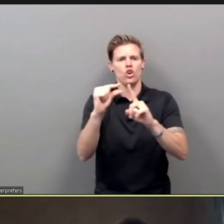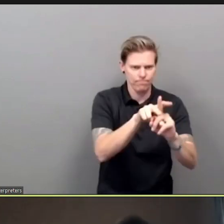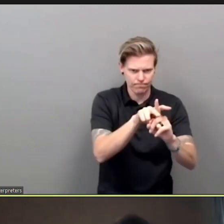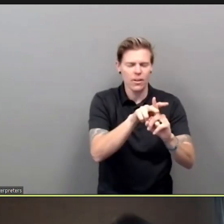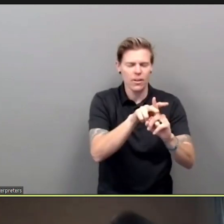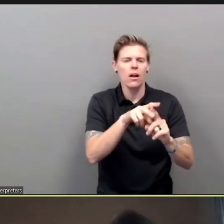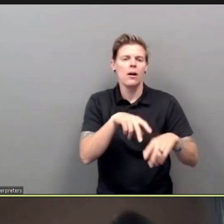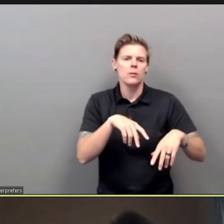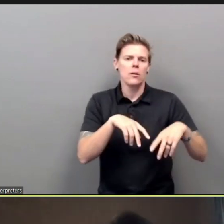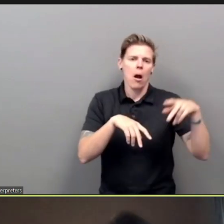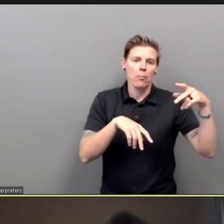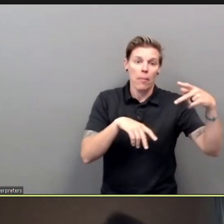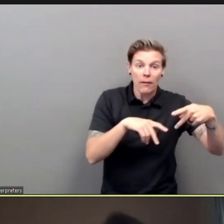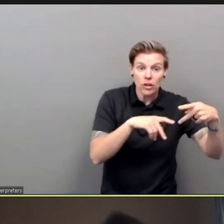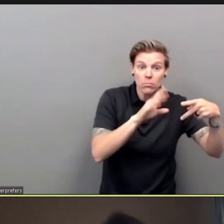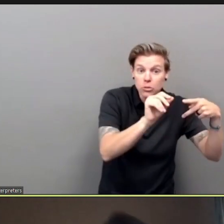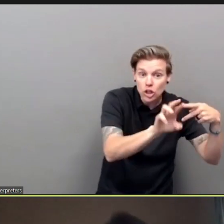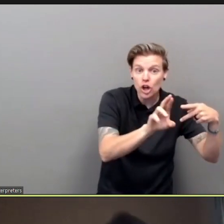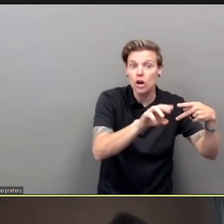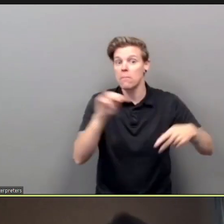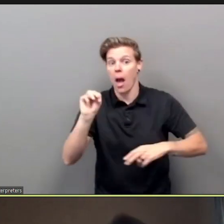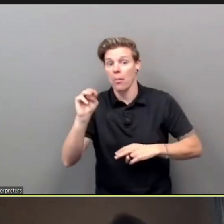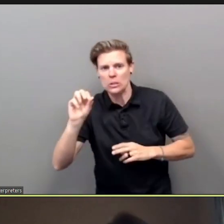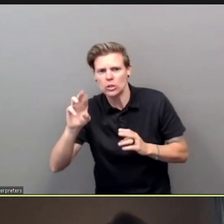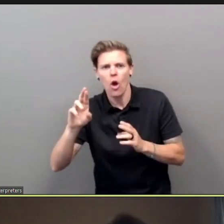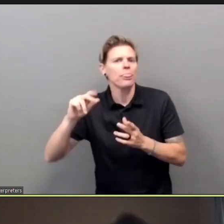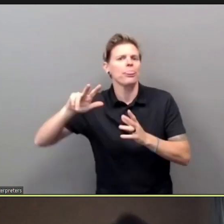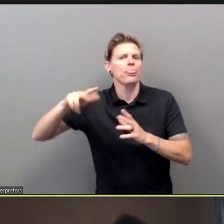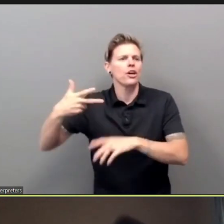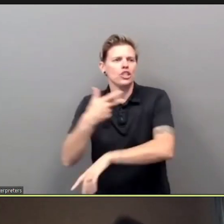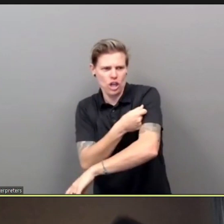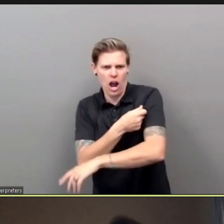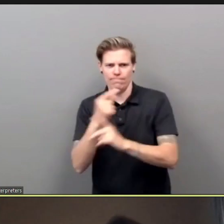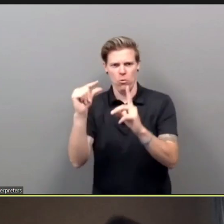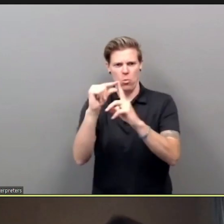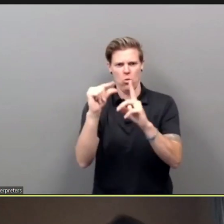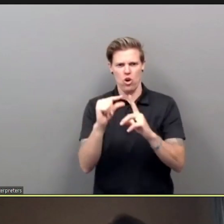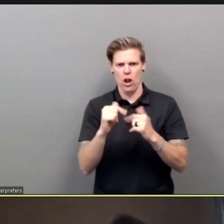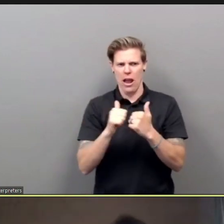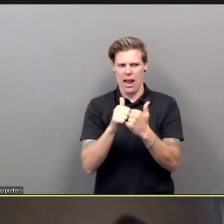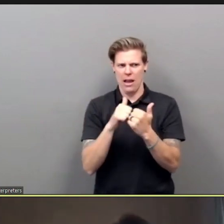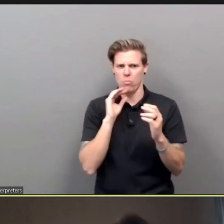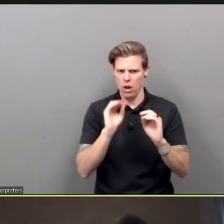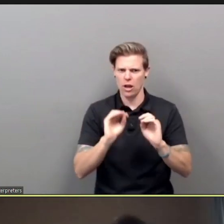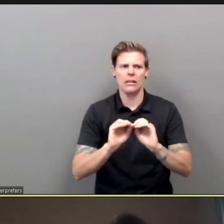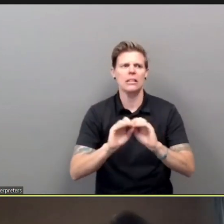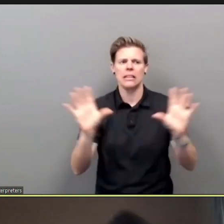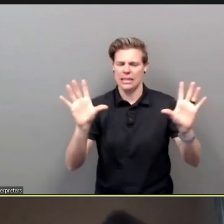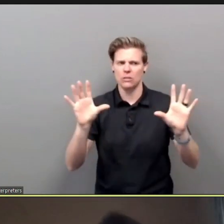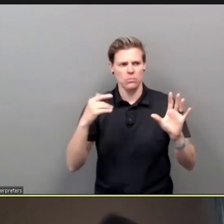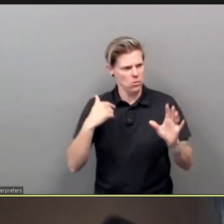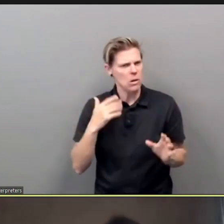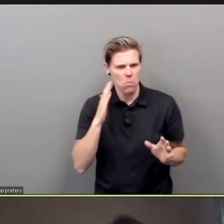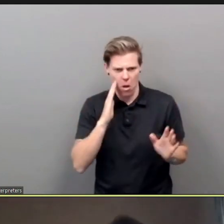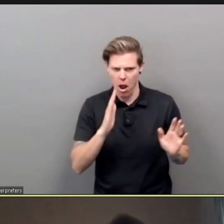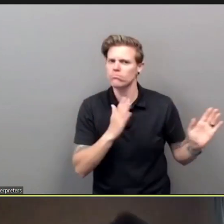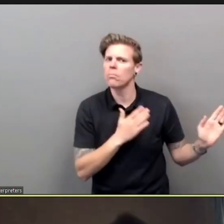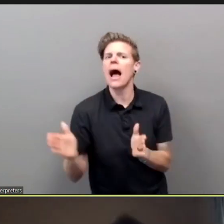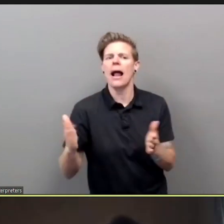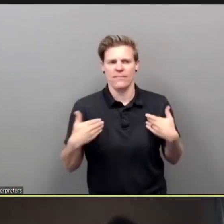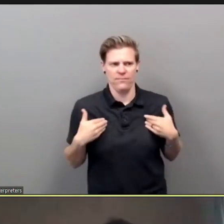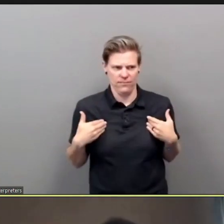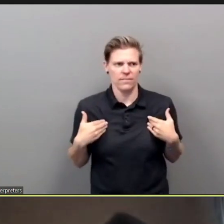for the doses, our team has been working really, really hard. Like Christine says, there's a huge team at DOH that just works